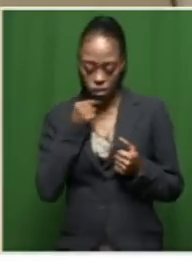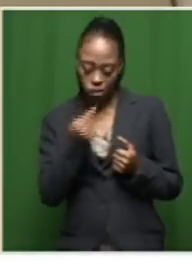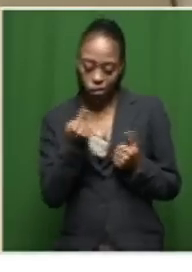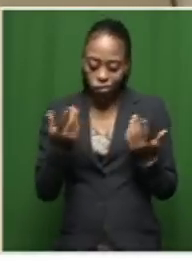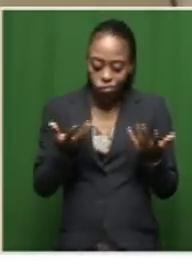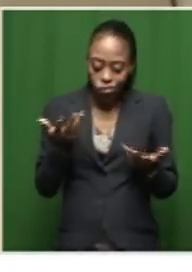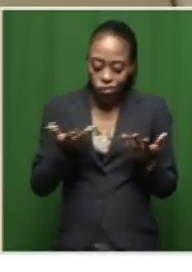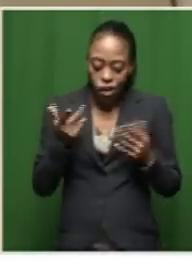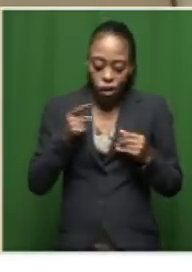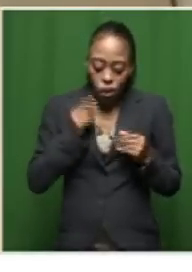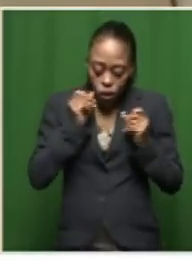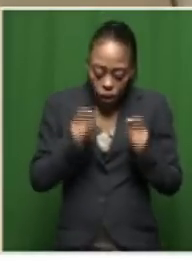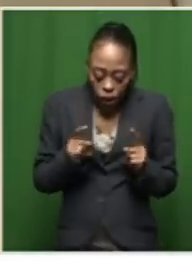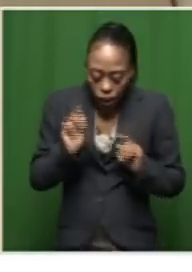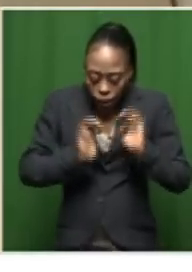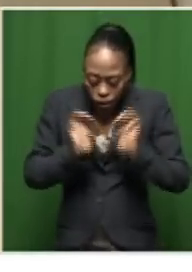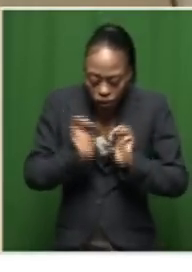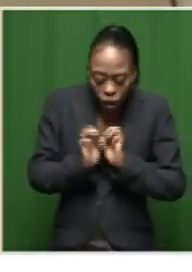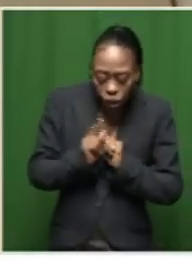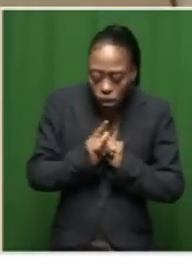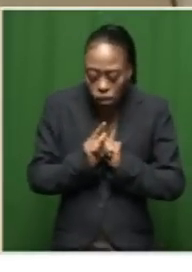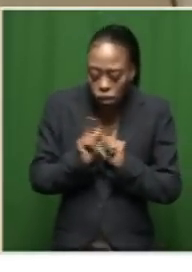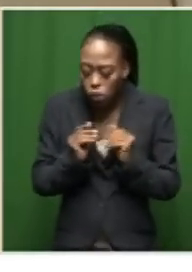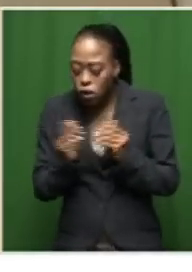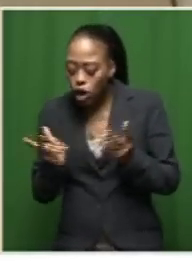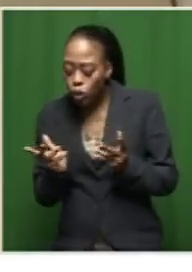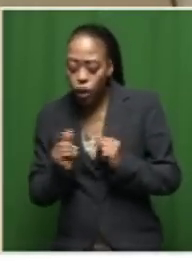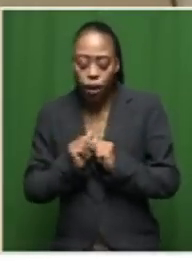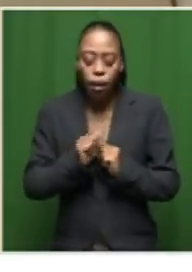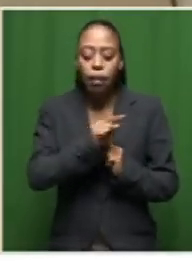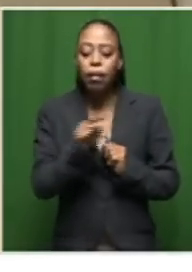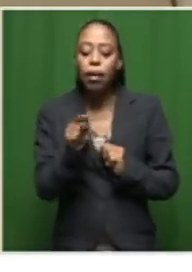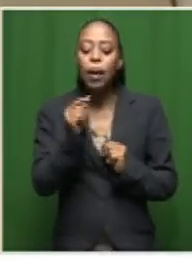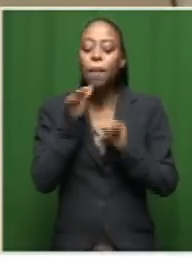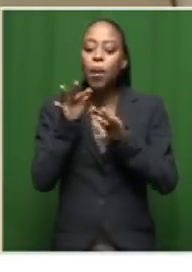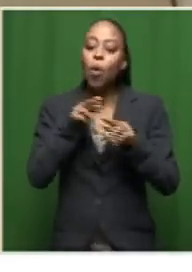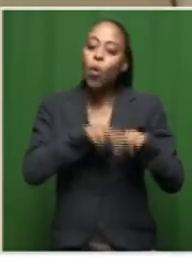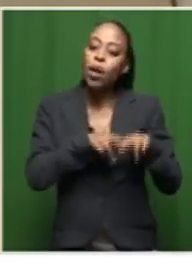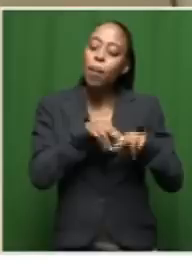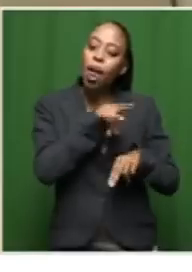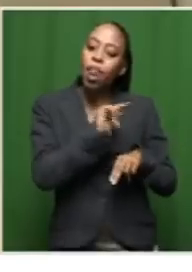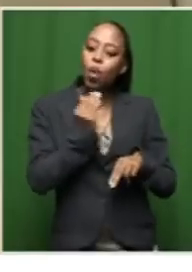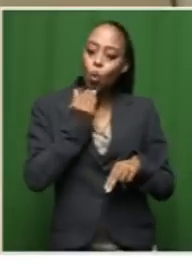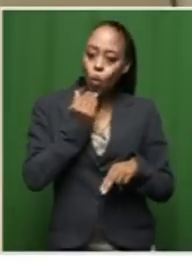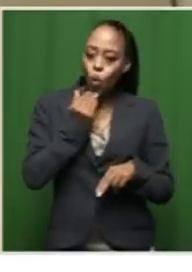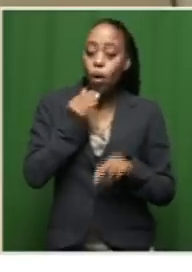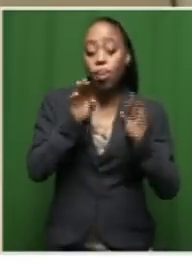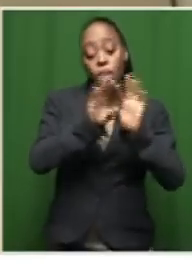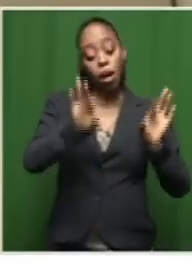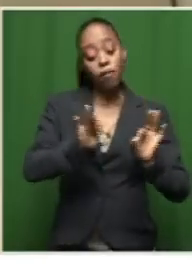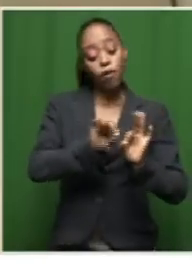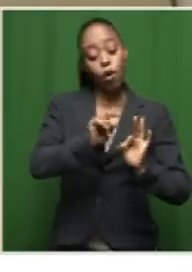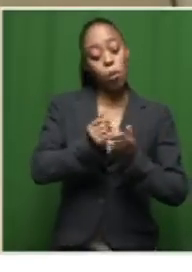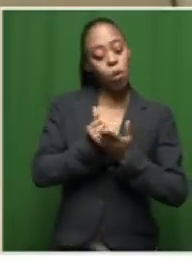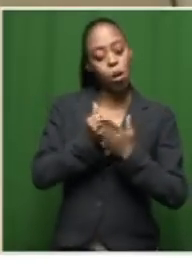start in terms of looking for nominees, beneficiaries, dependents of our deceased member? And that form might